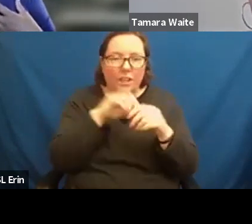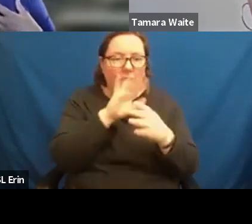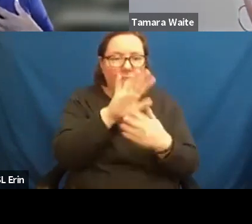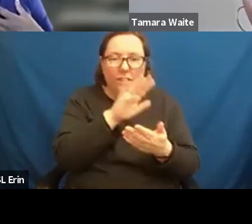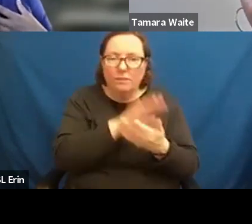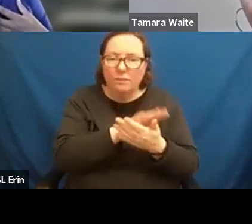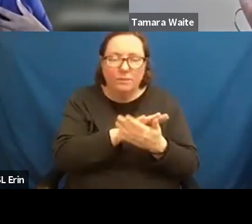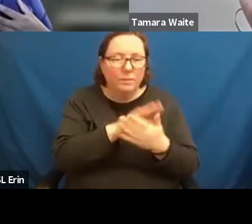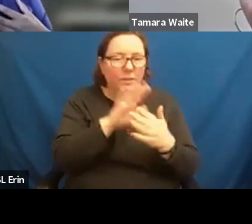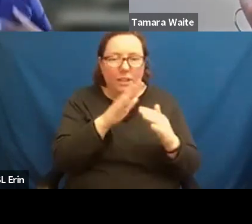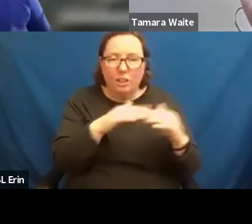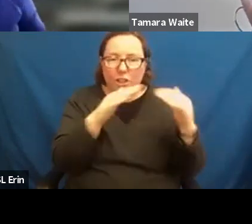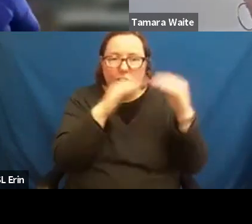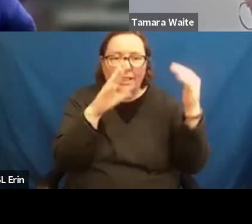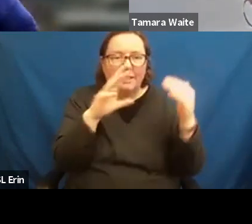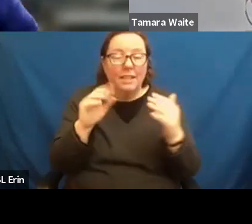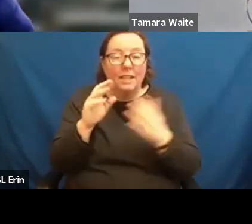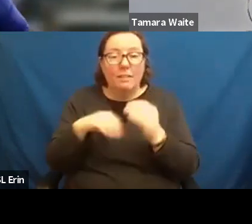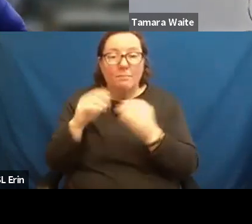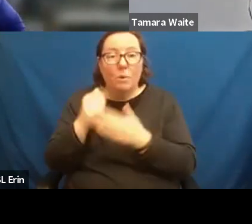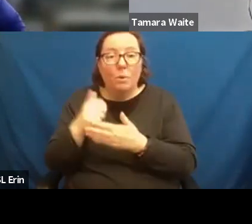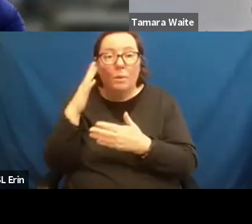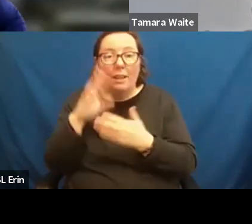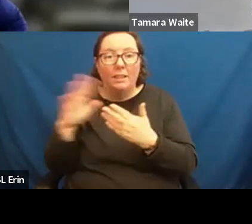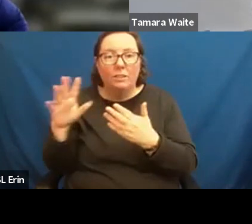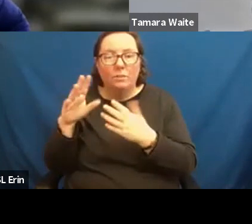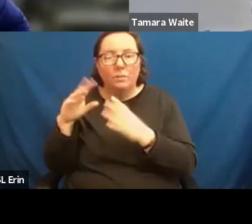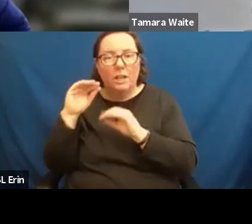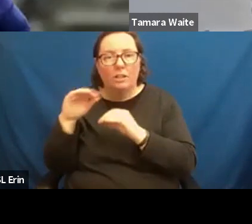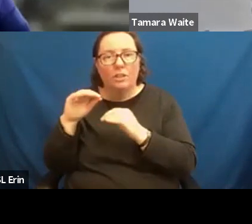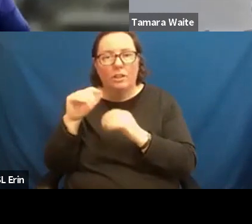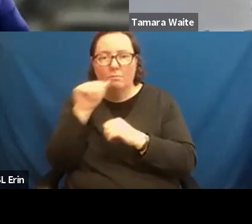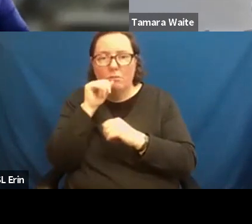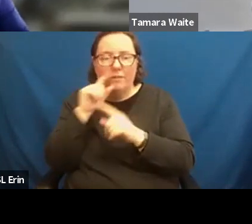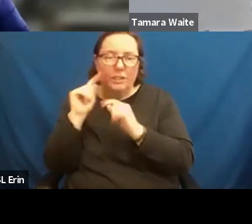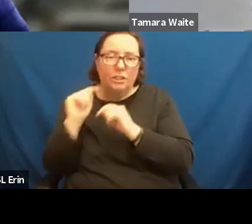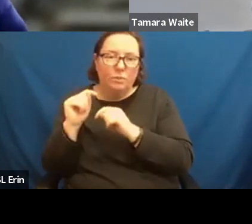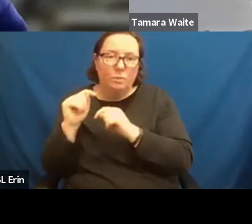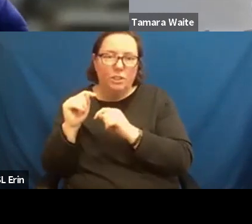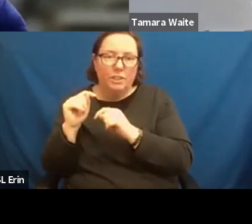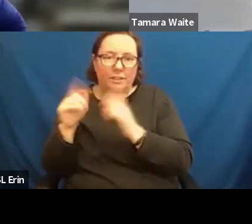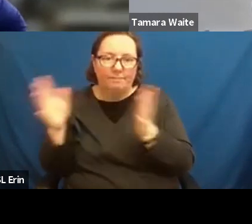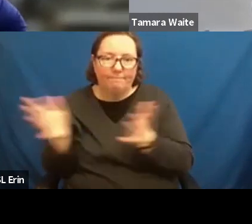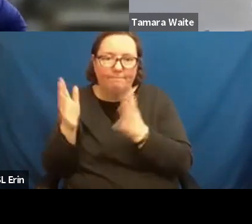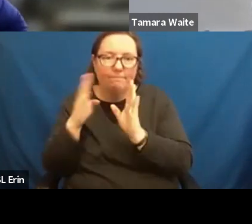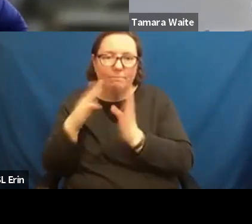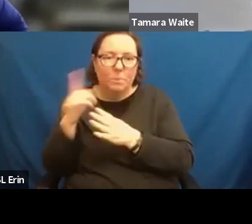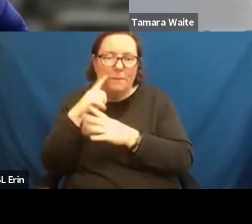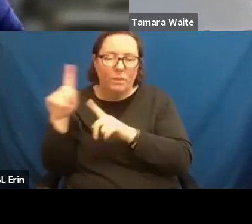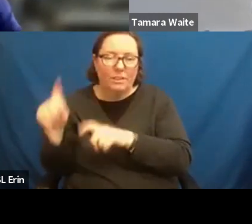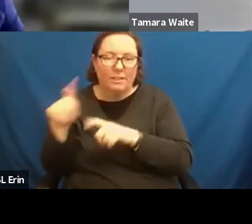grades, and well-off students can be taught these concepts through private tutoring.